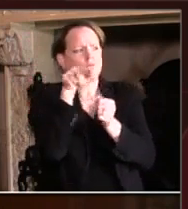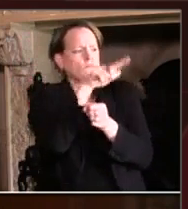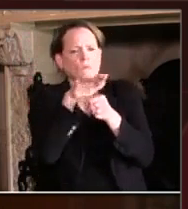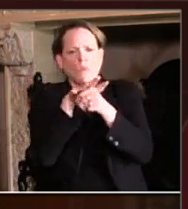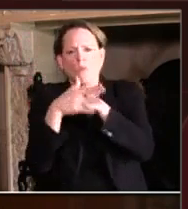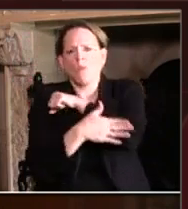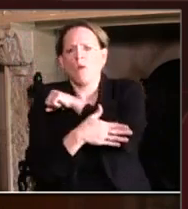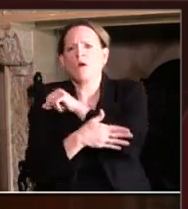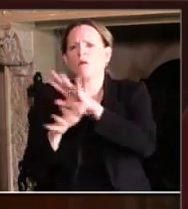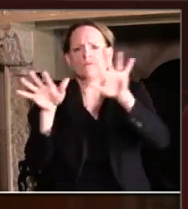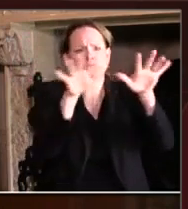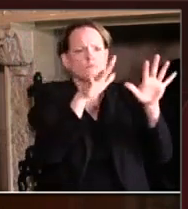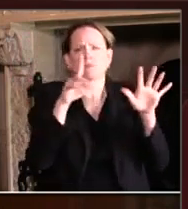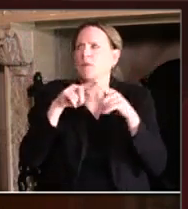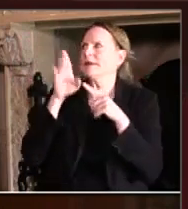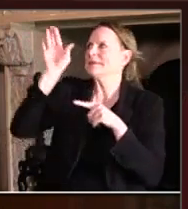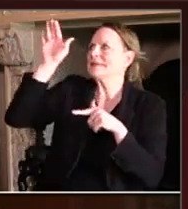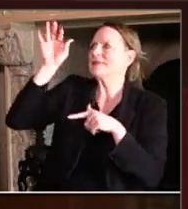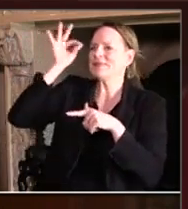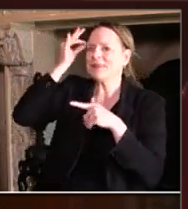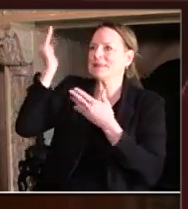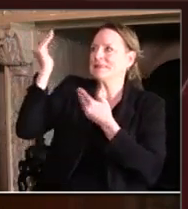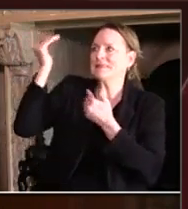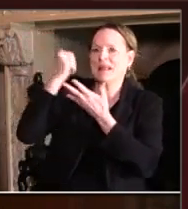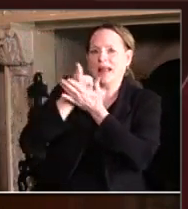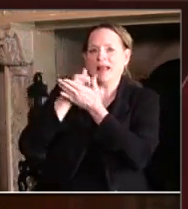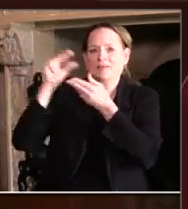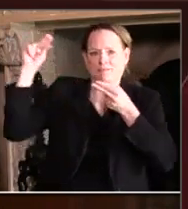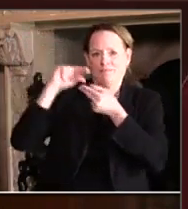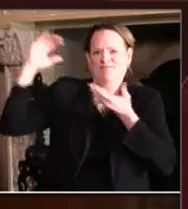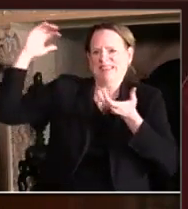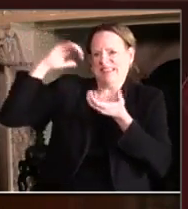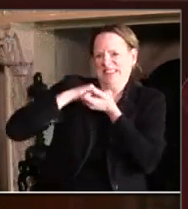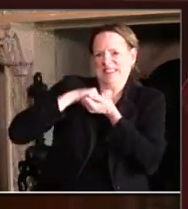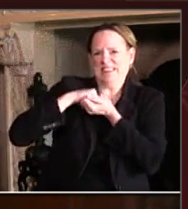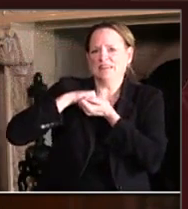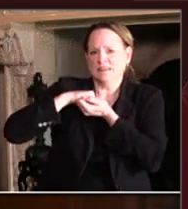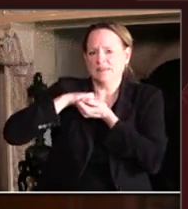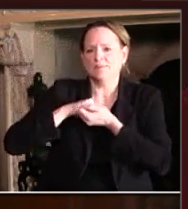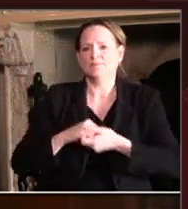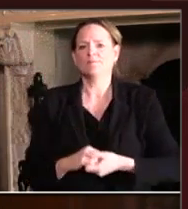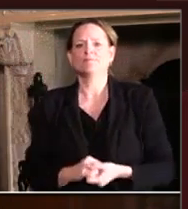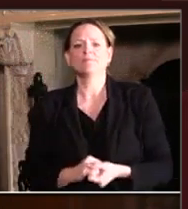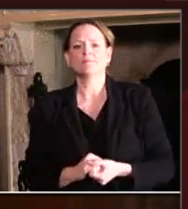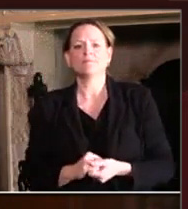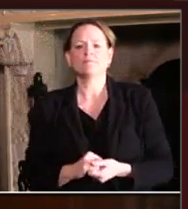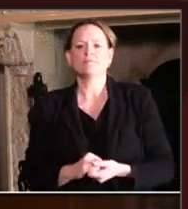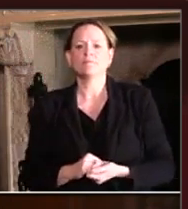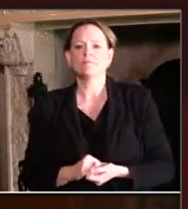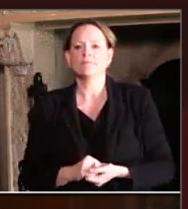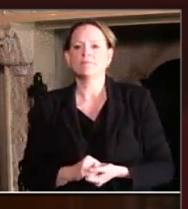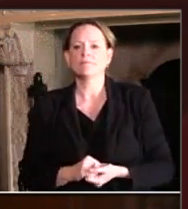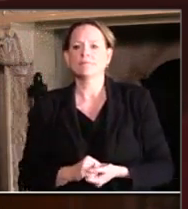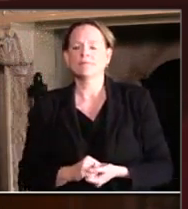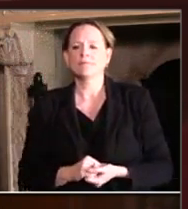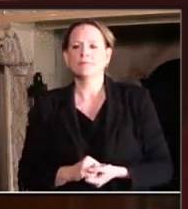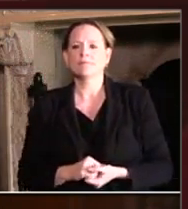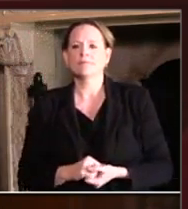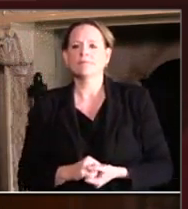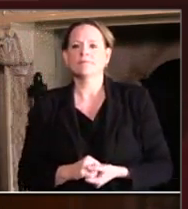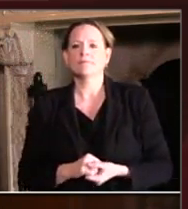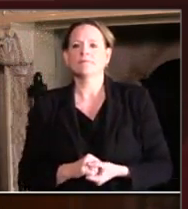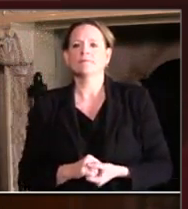local governments across our state. Today, I would also like to take a moment to recognize Mental Health Awareness